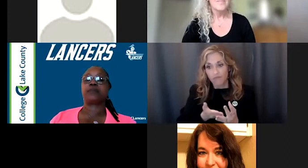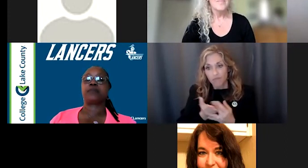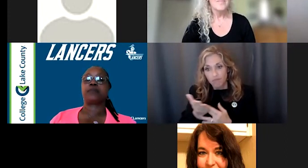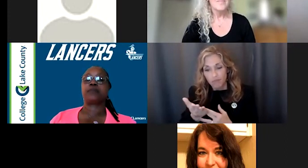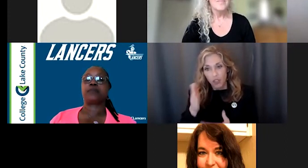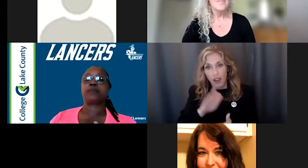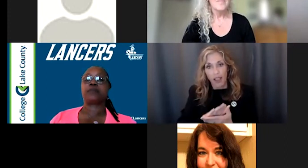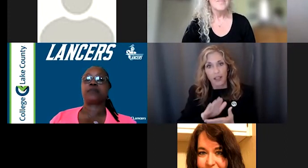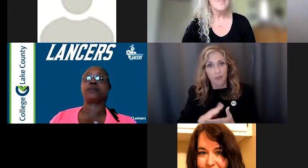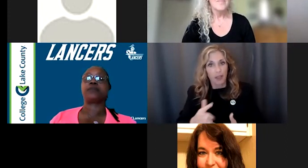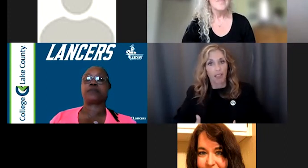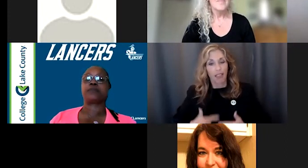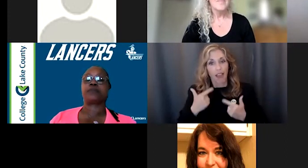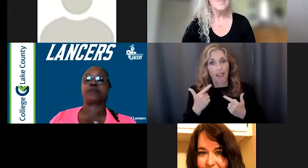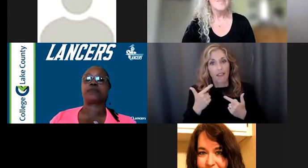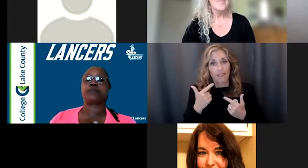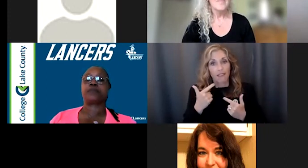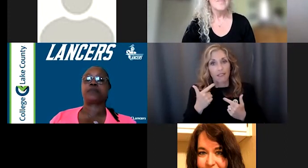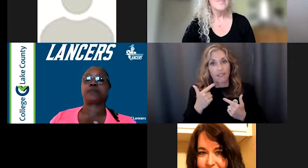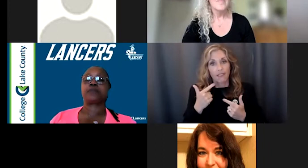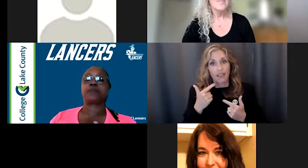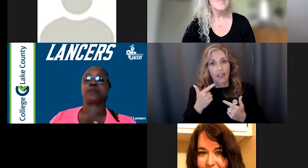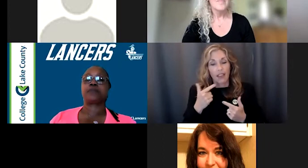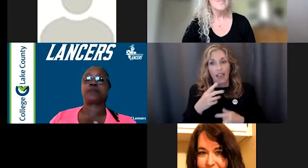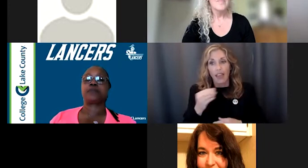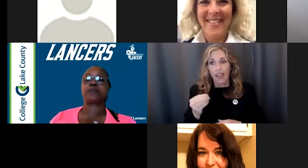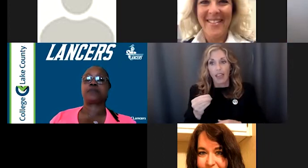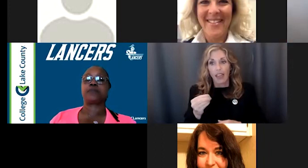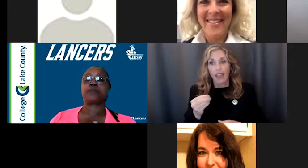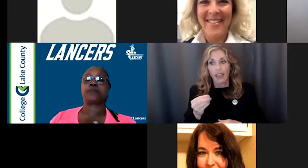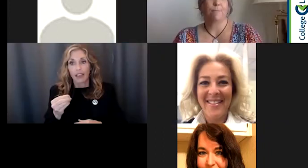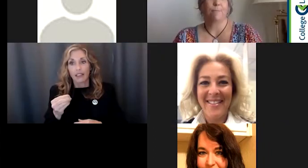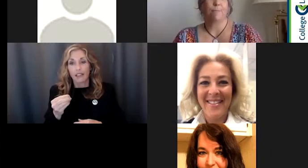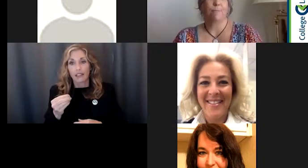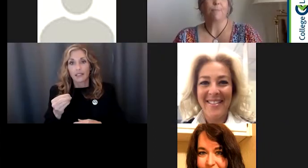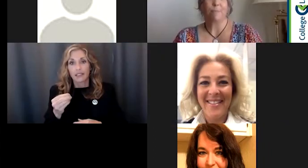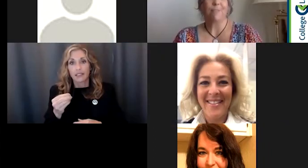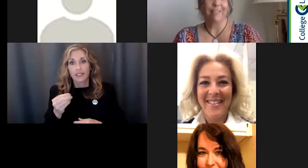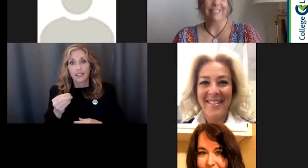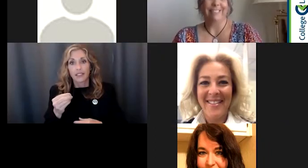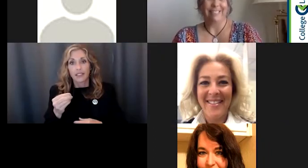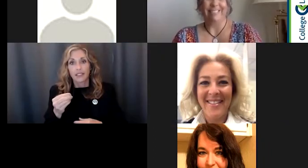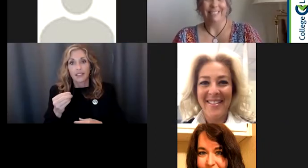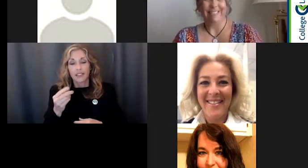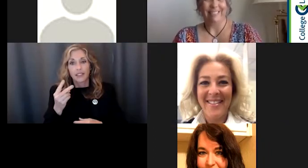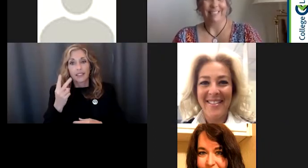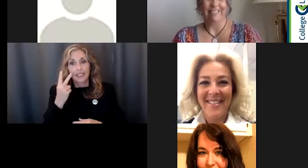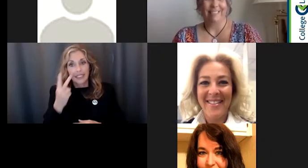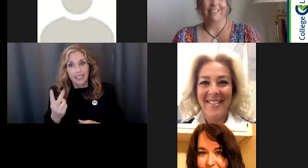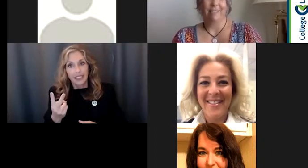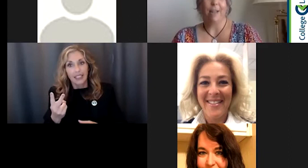and giving us glimpses too into the academic gig work that you're